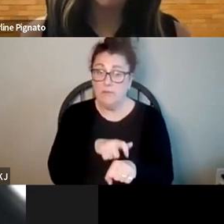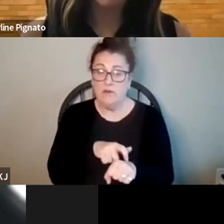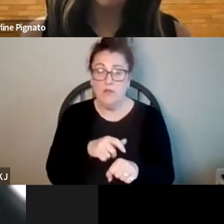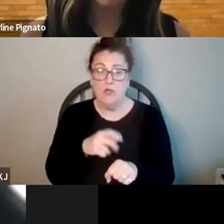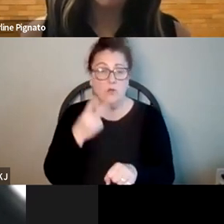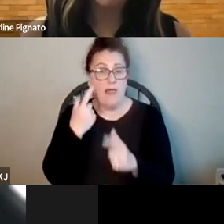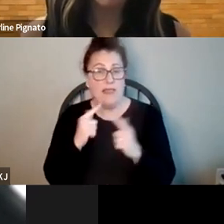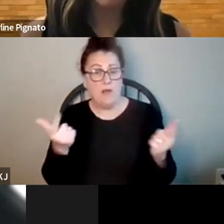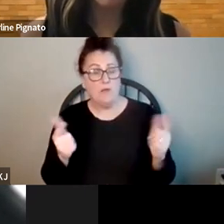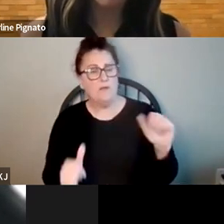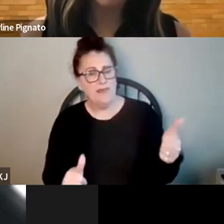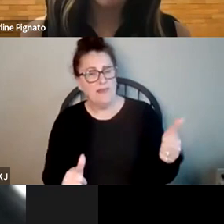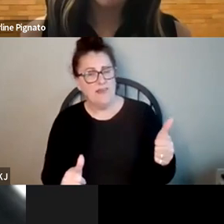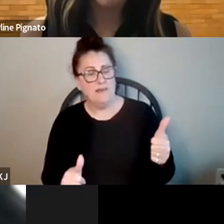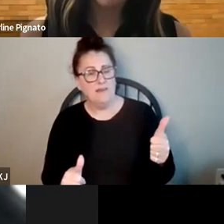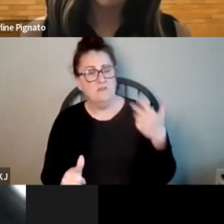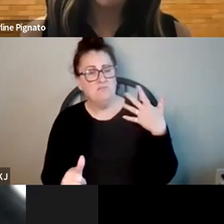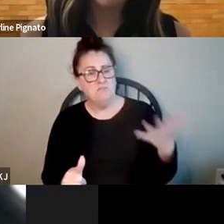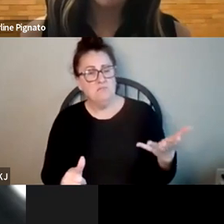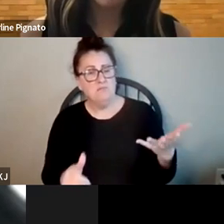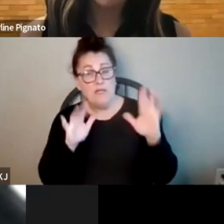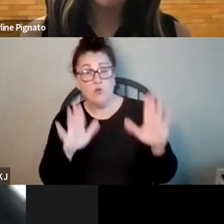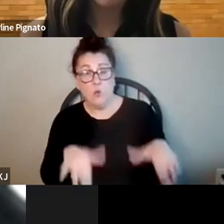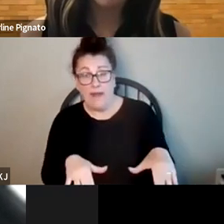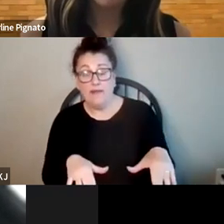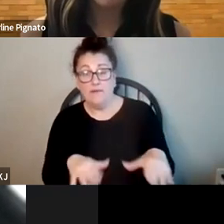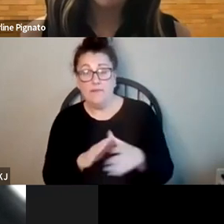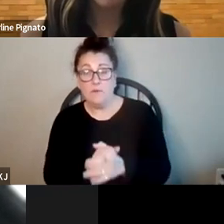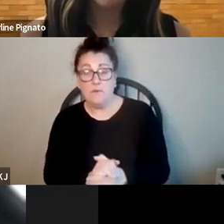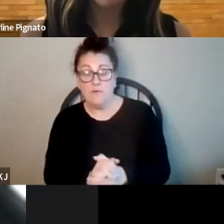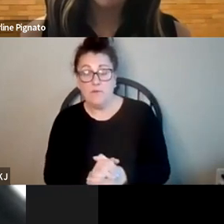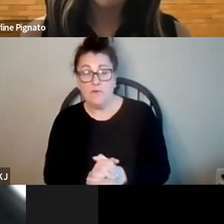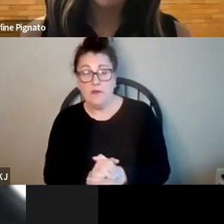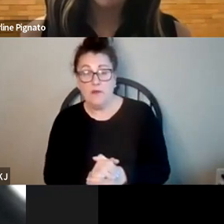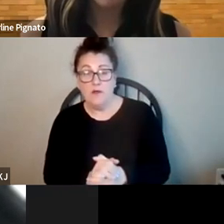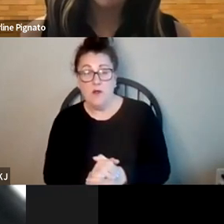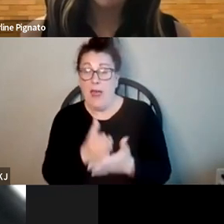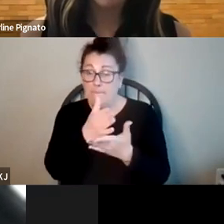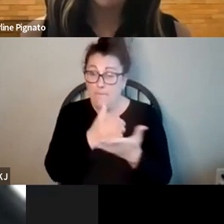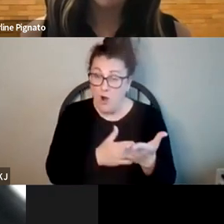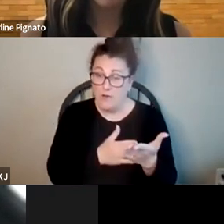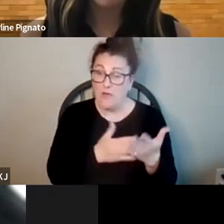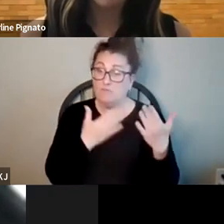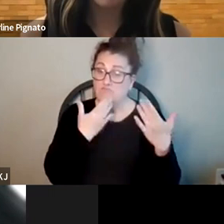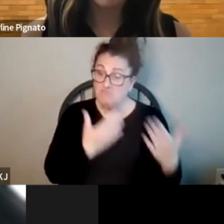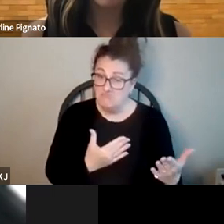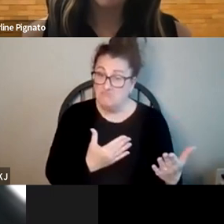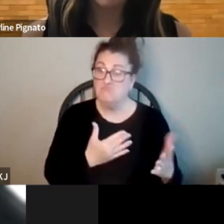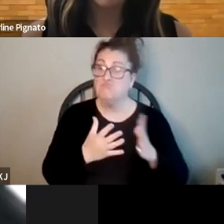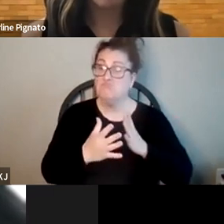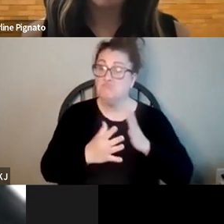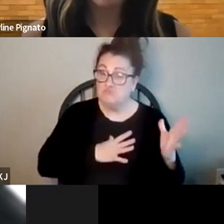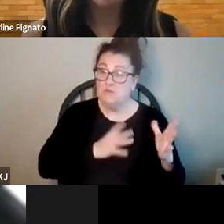10 languages. Once again, I'm like, okay, that's great. So it had portions that were poised for success of